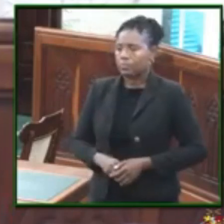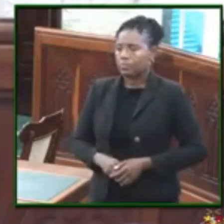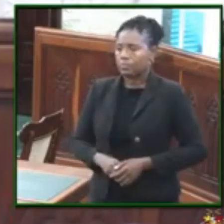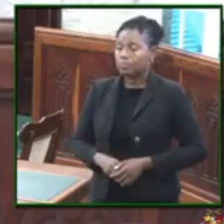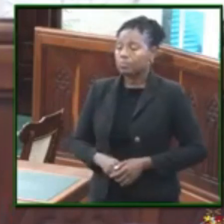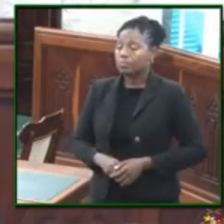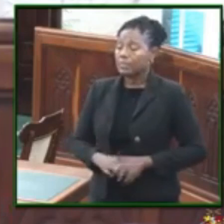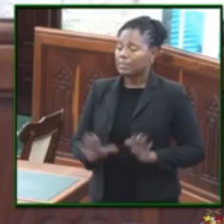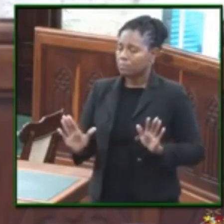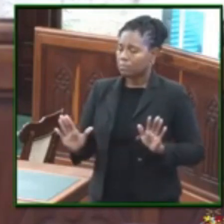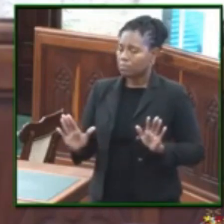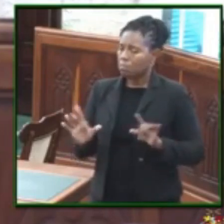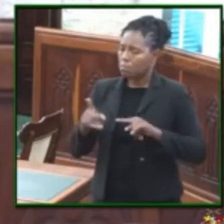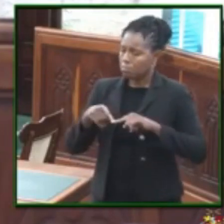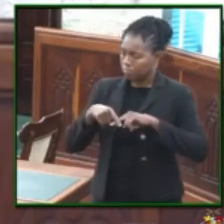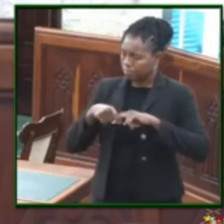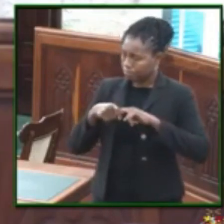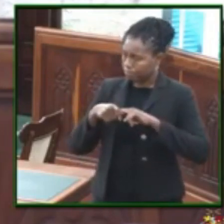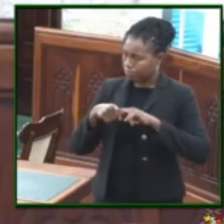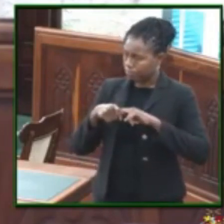And I paused.